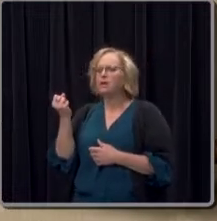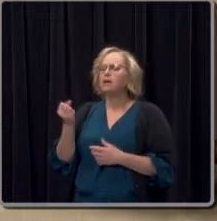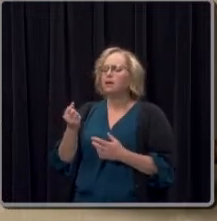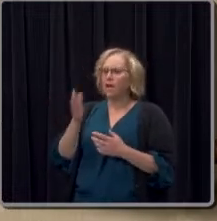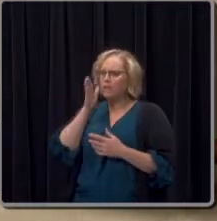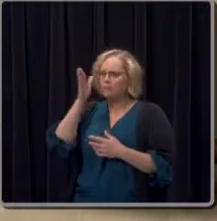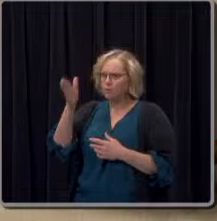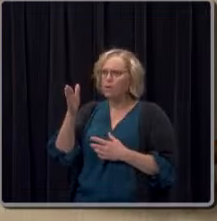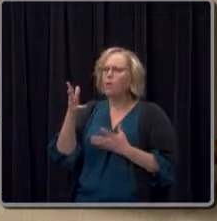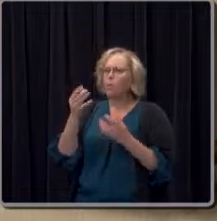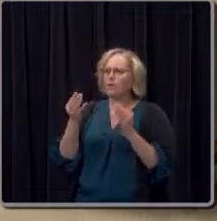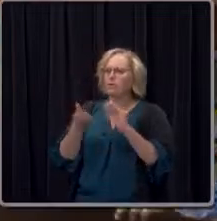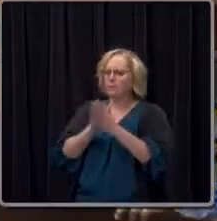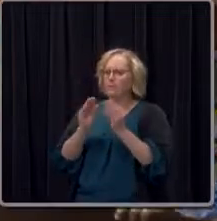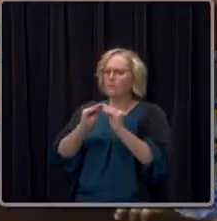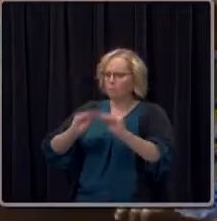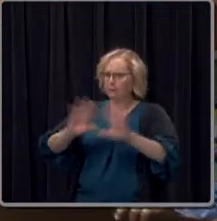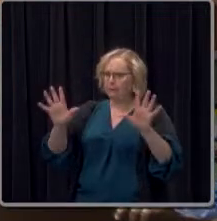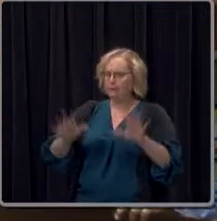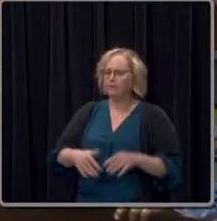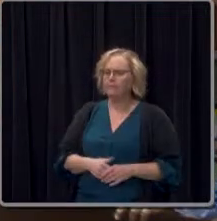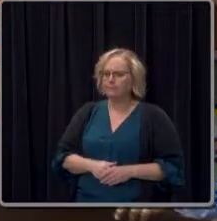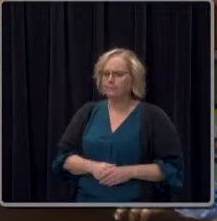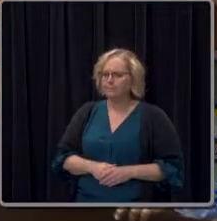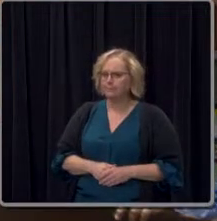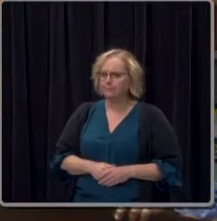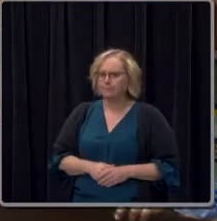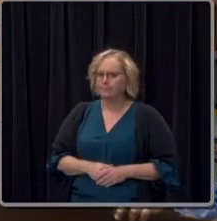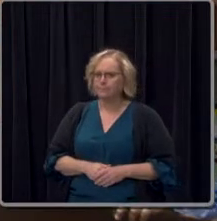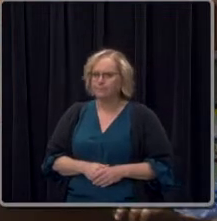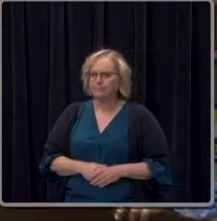transparent. Thank you. Thank you.